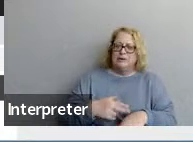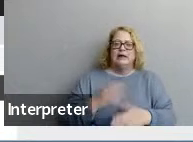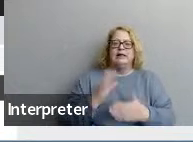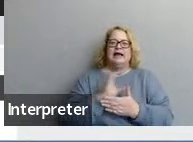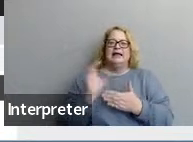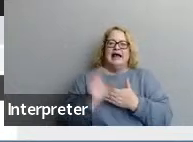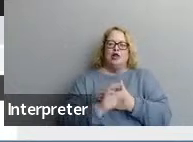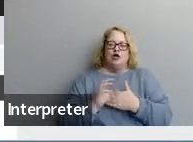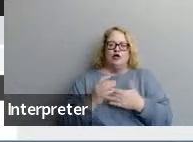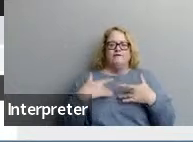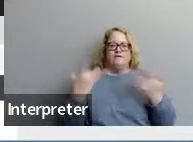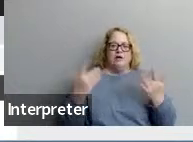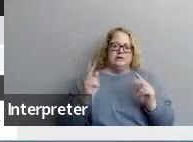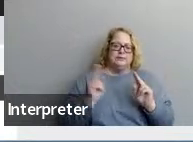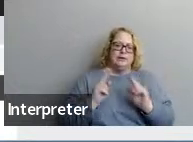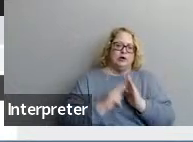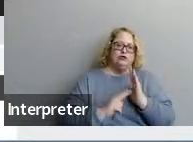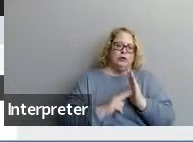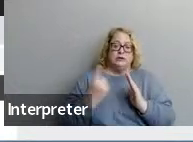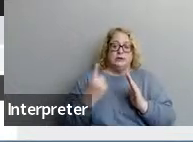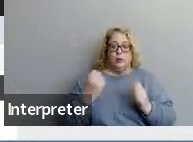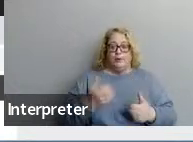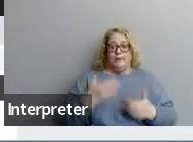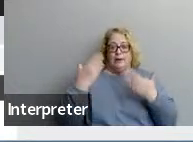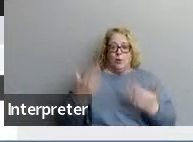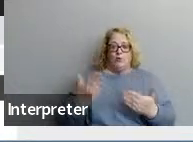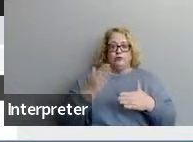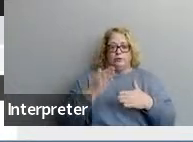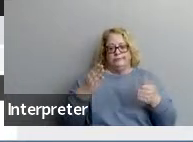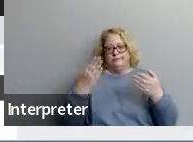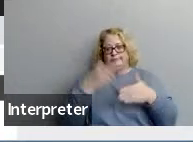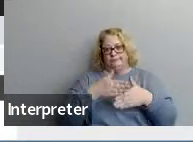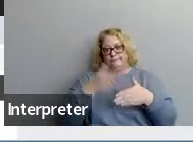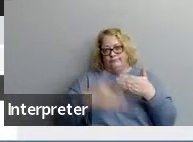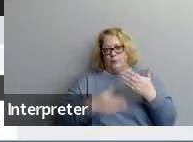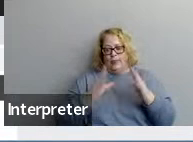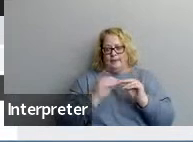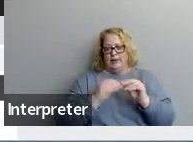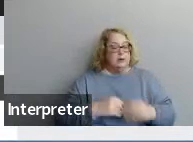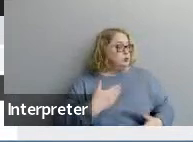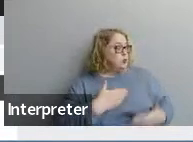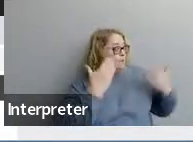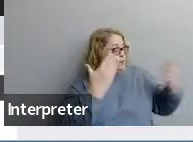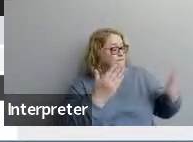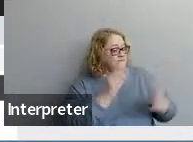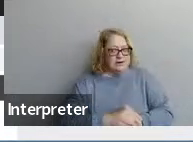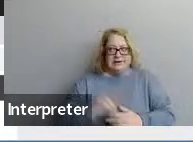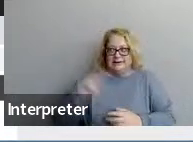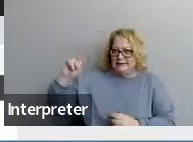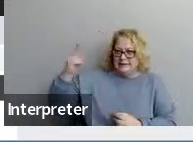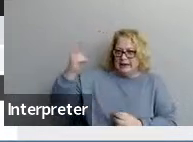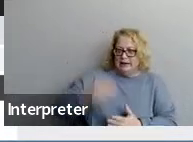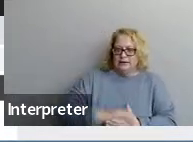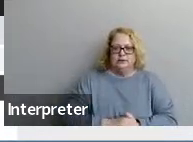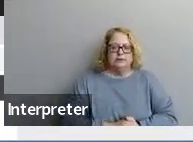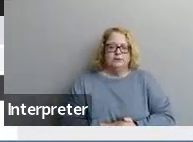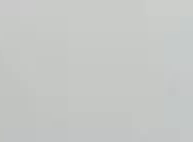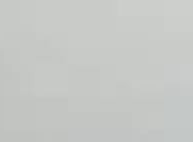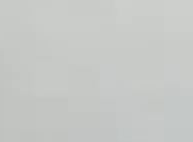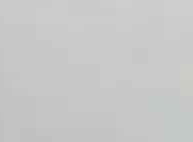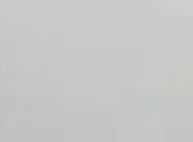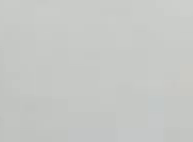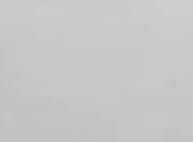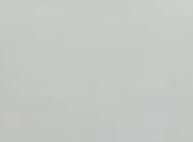Calendar events people can read. Would someone like to make a motion to adjourn? So moved. Second.